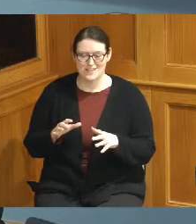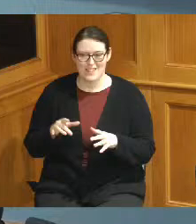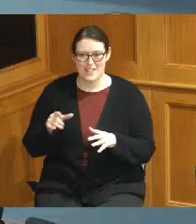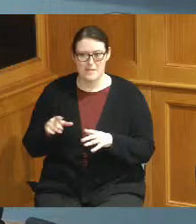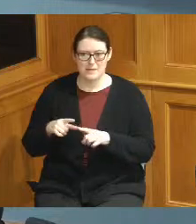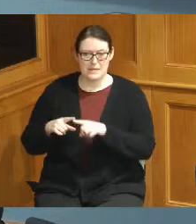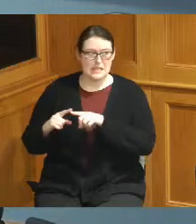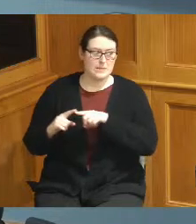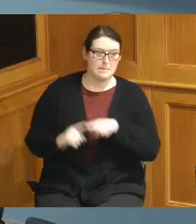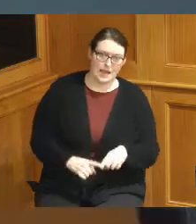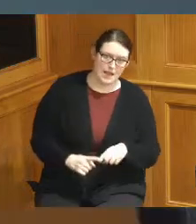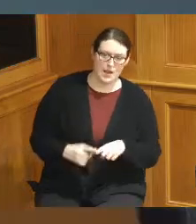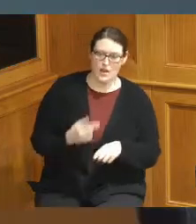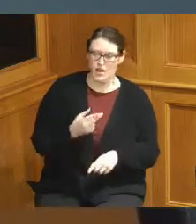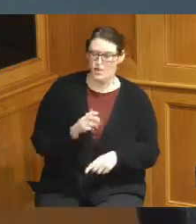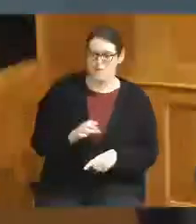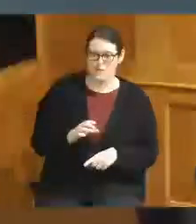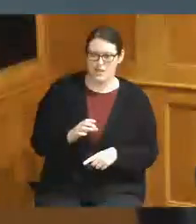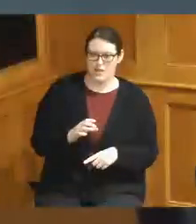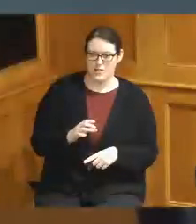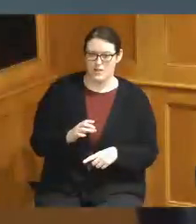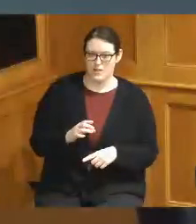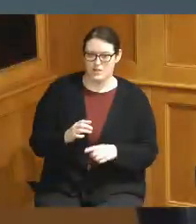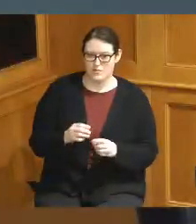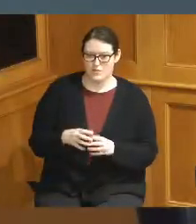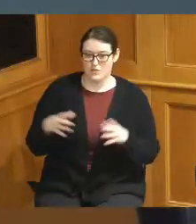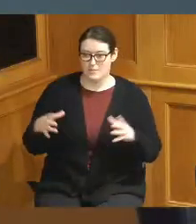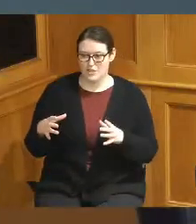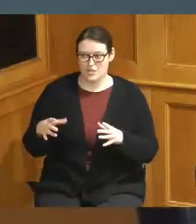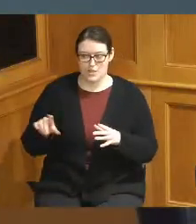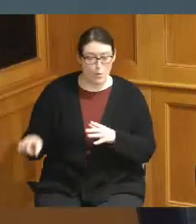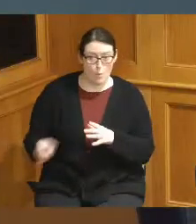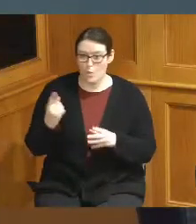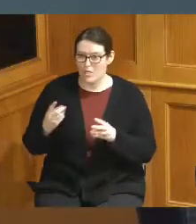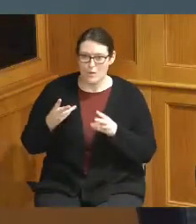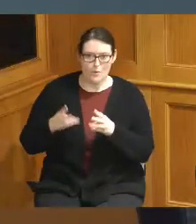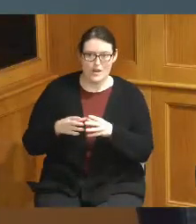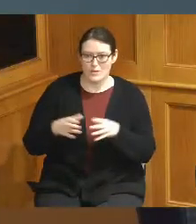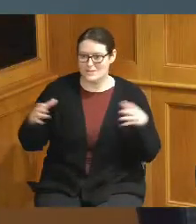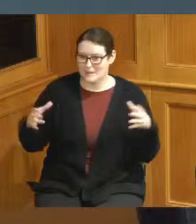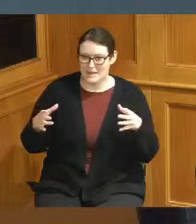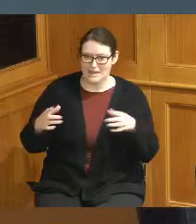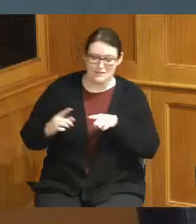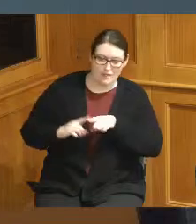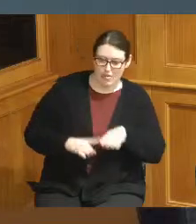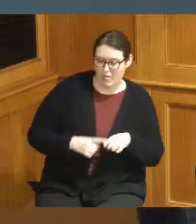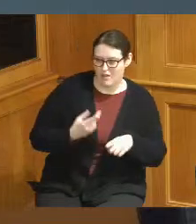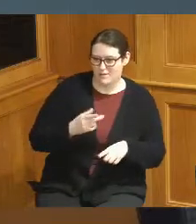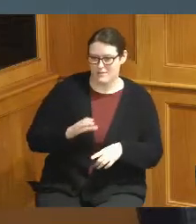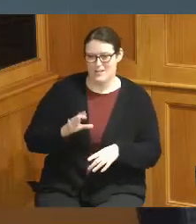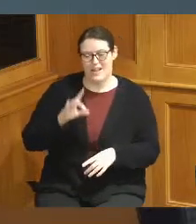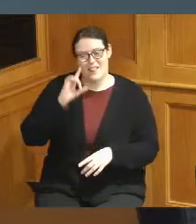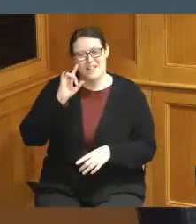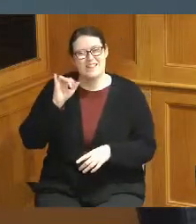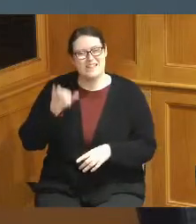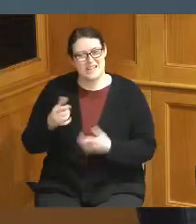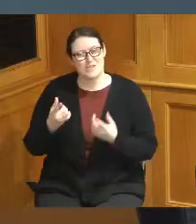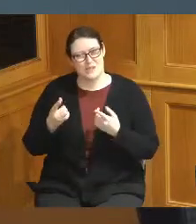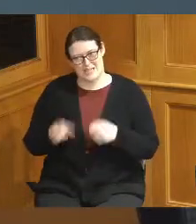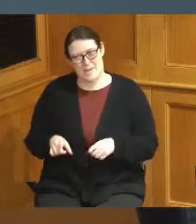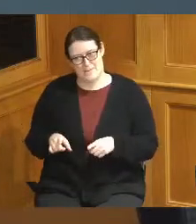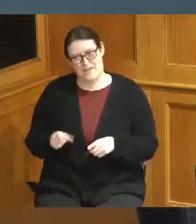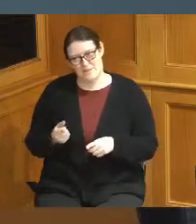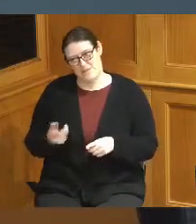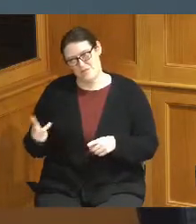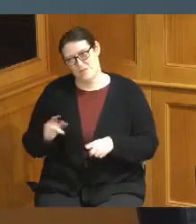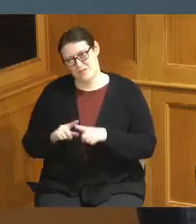become dependent on us as it relates to expansion. And I just think that's what's happened, because